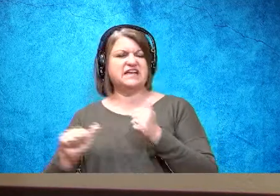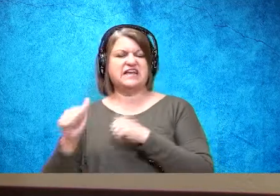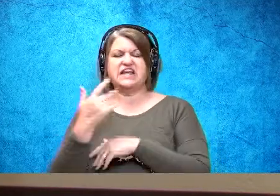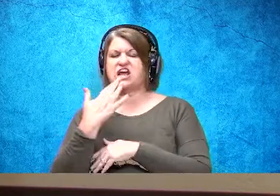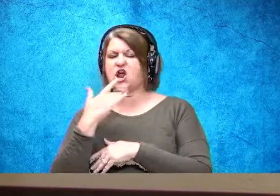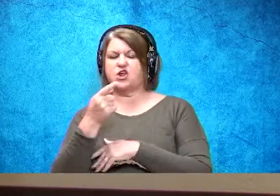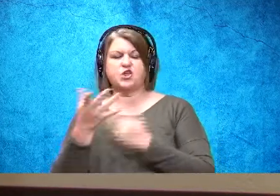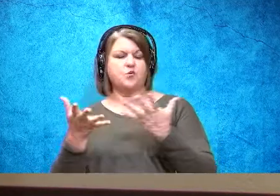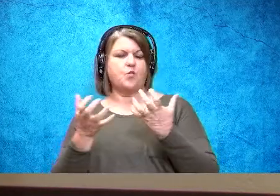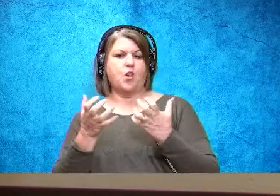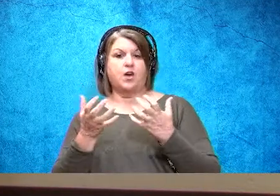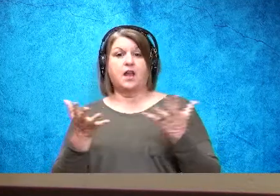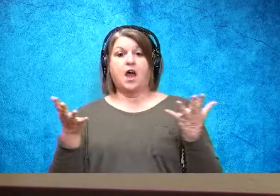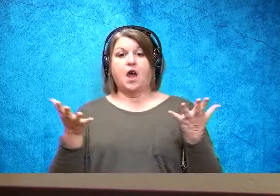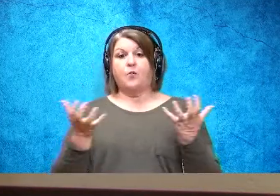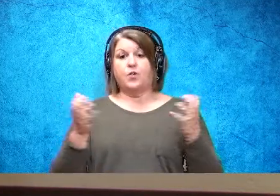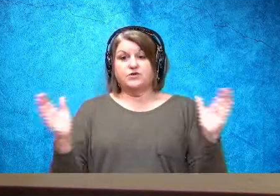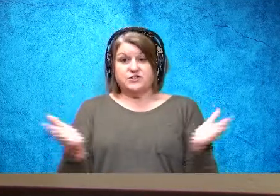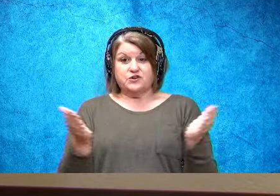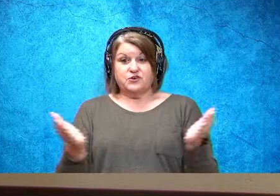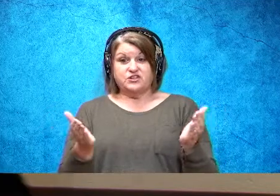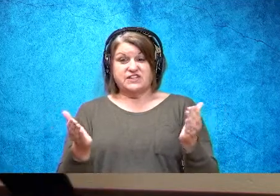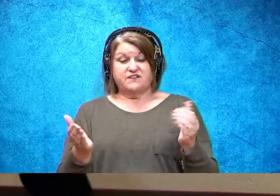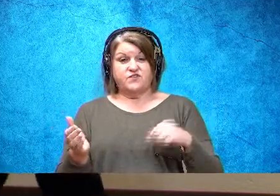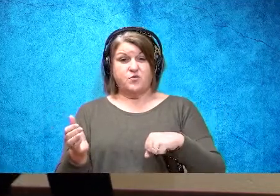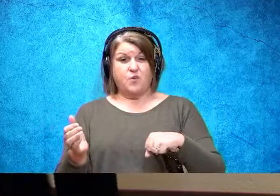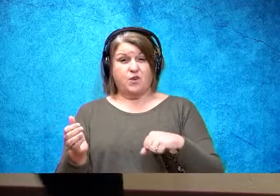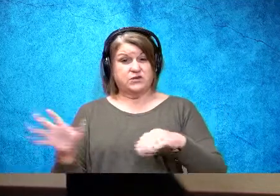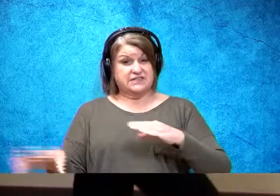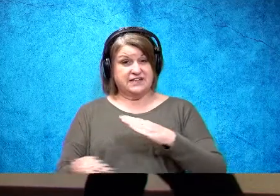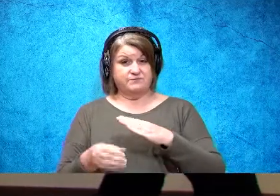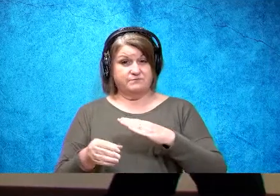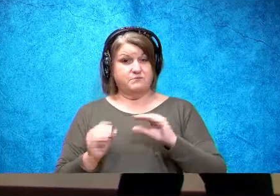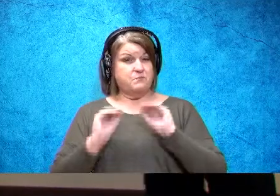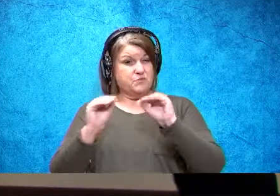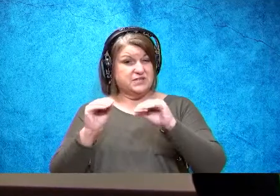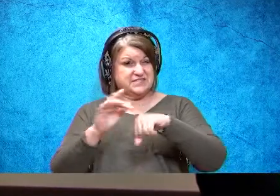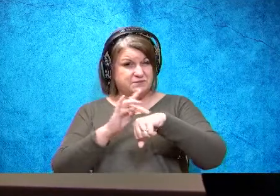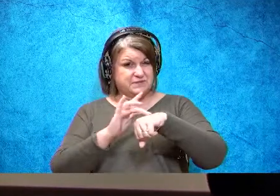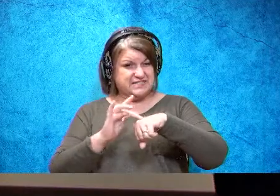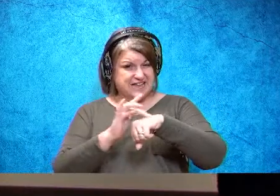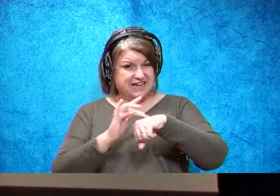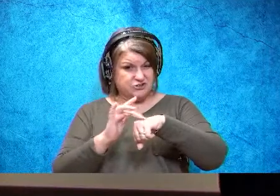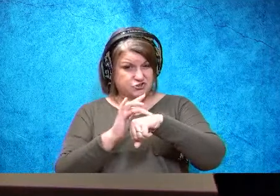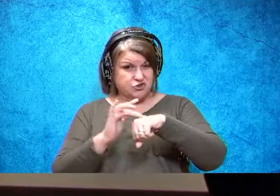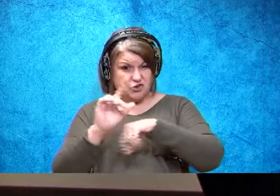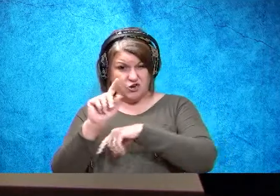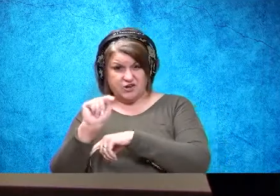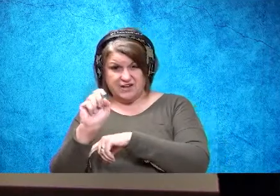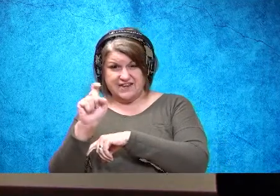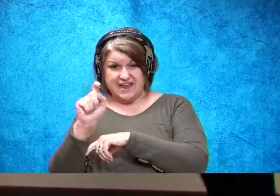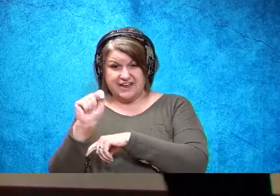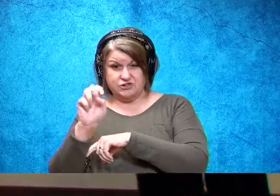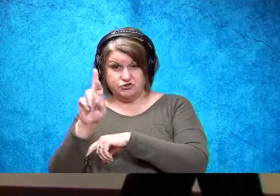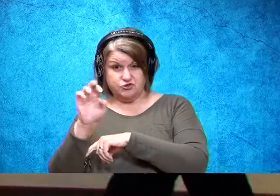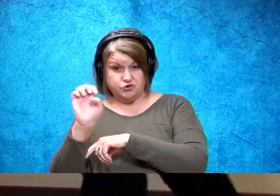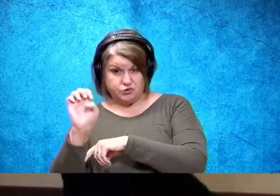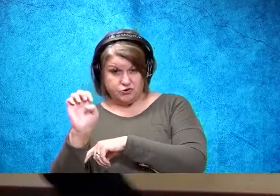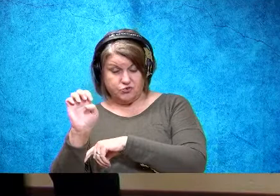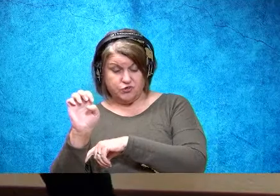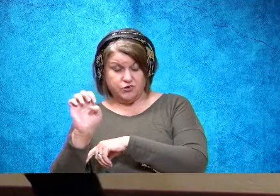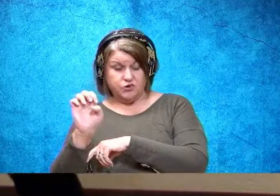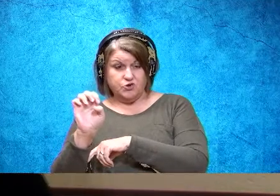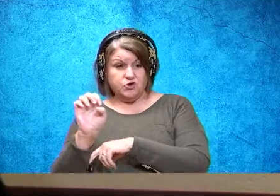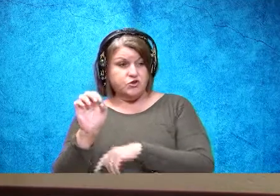you, if you want to add some texture to the space behind your robot, like this robot, you can go around